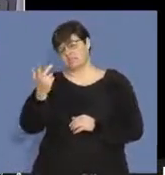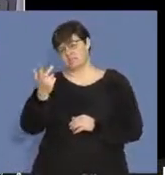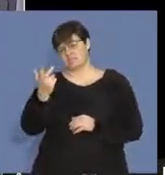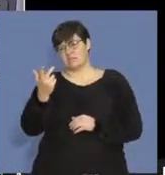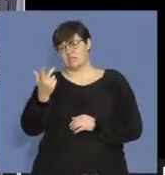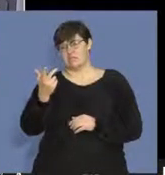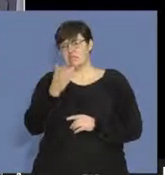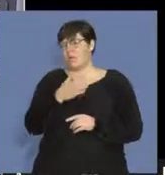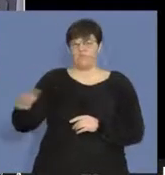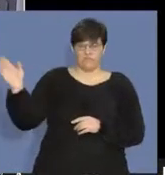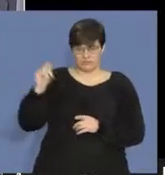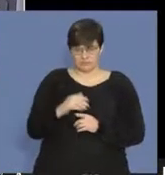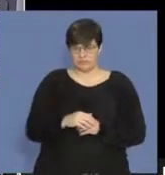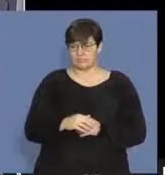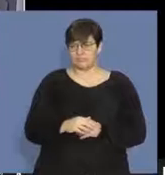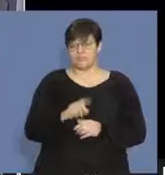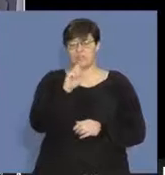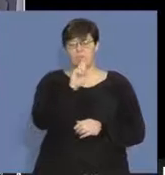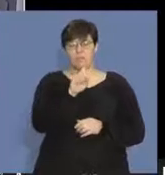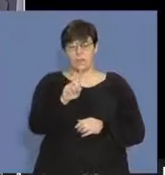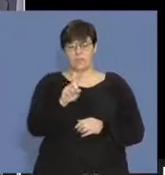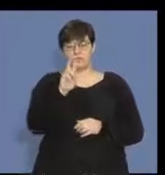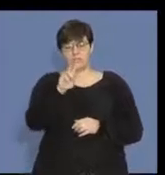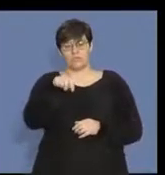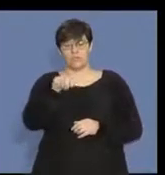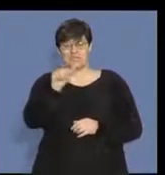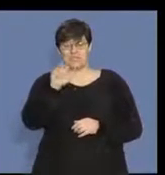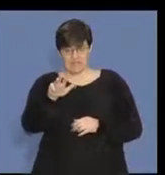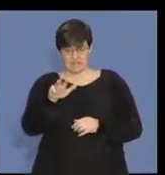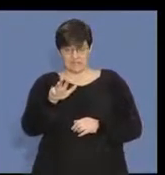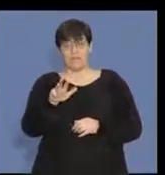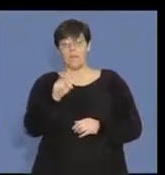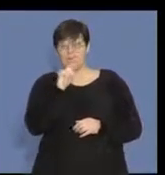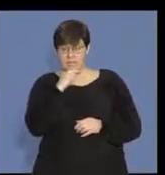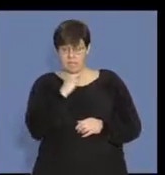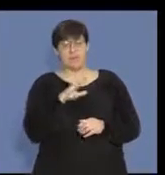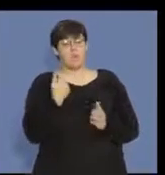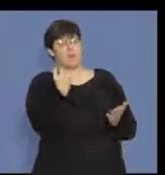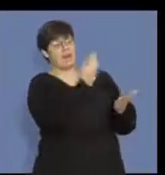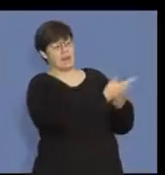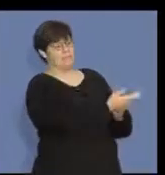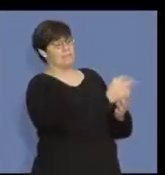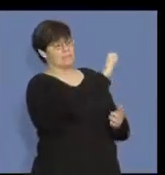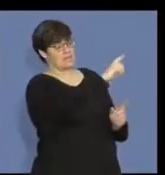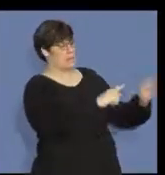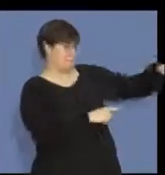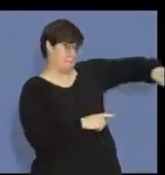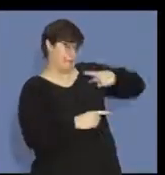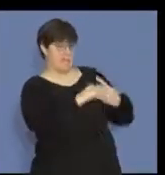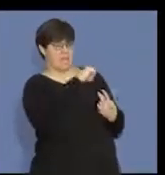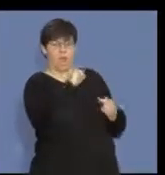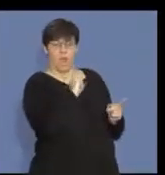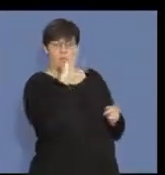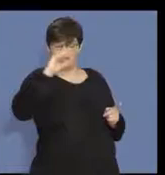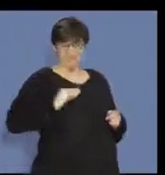11269. Don't concern yourself with rounding off. We'll accept 11269 as the amount that we can claim